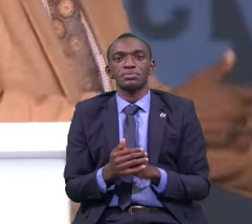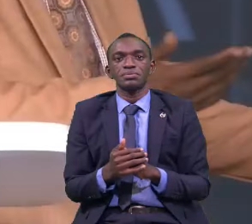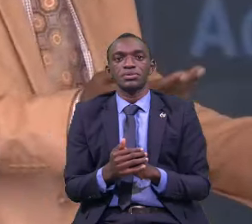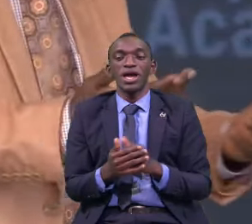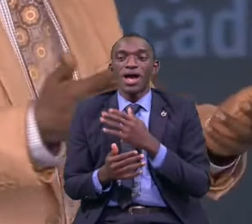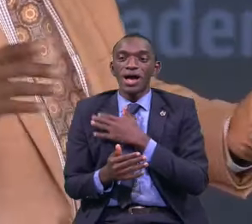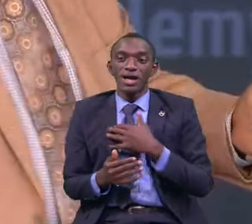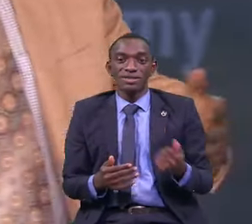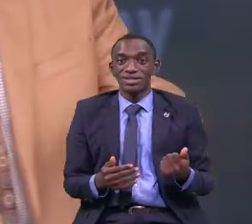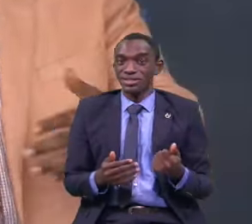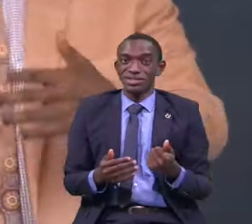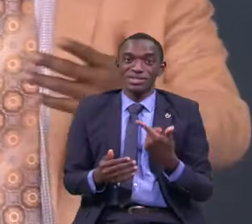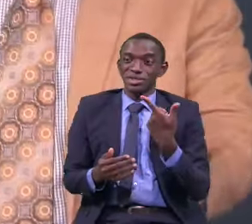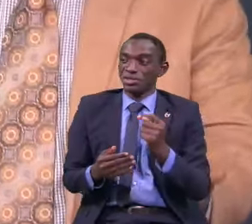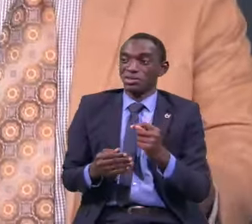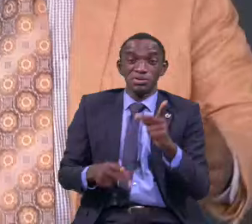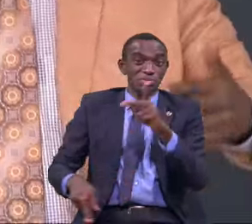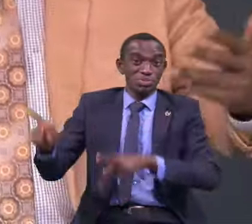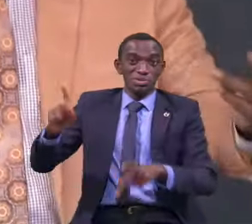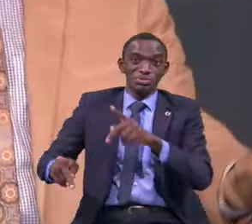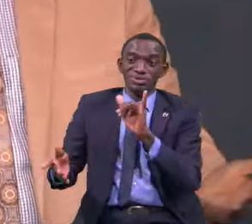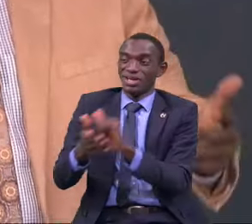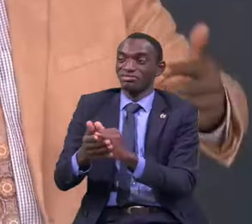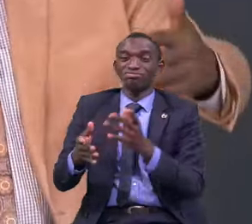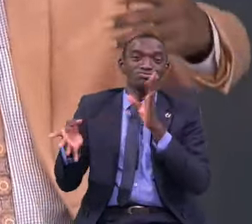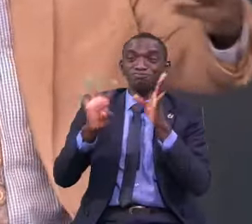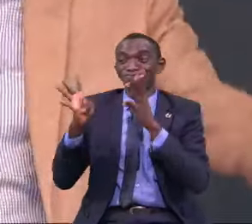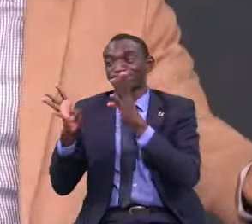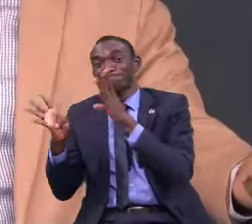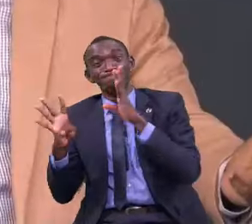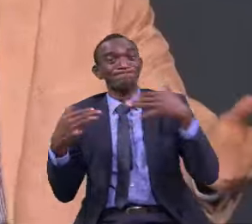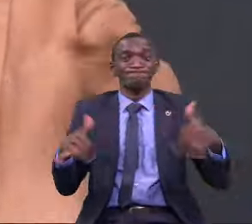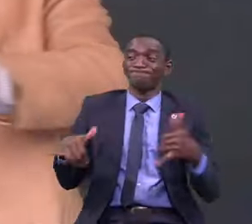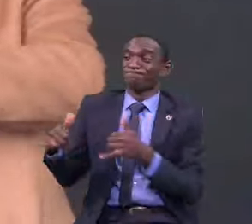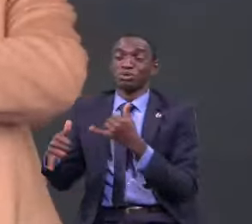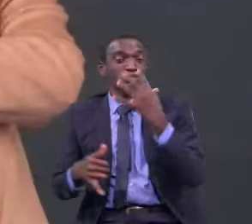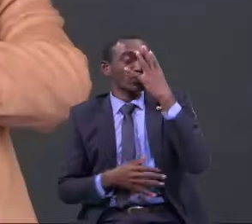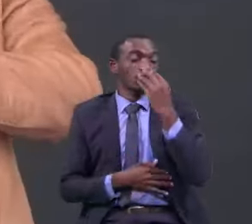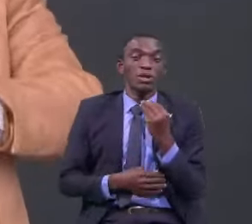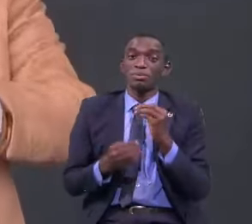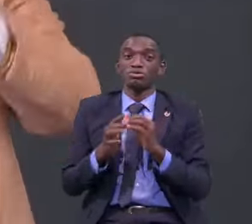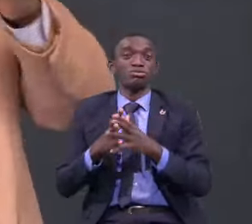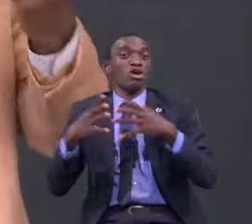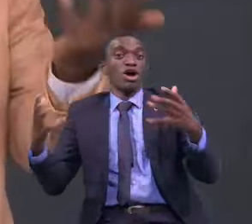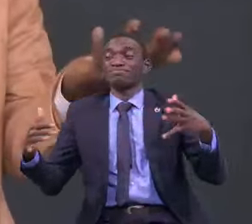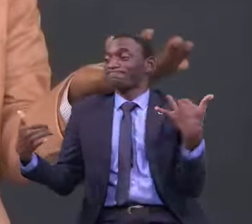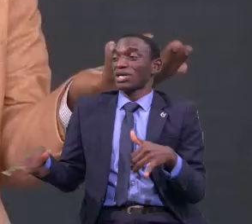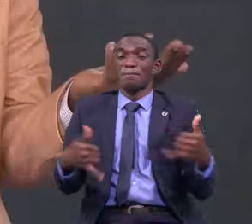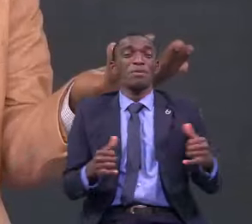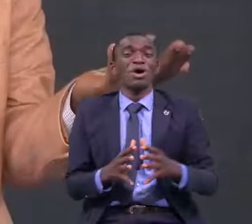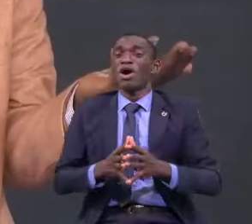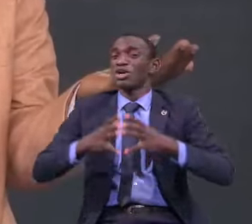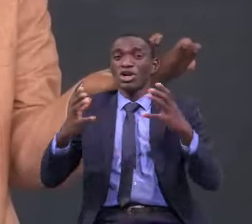Are they the people that, you know, talk a lot and sleep a lot and roam about a lot and play a lot? I need